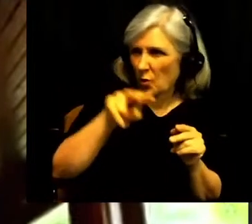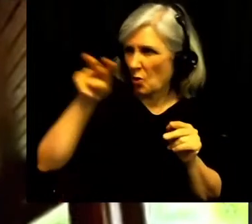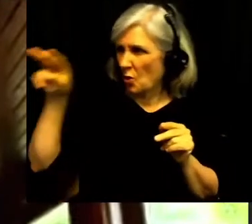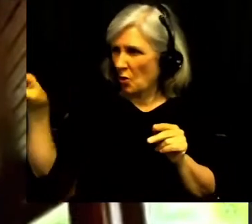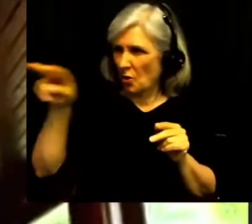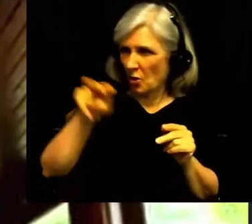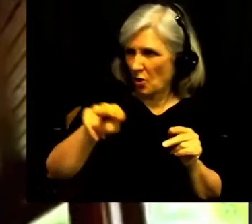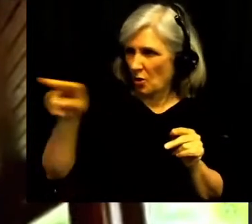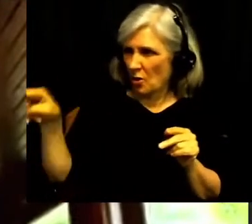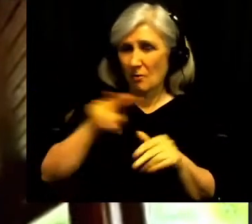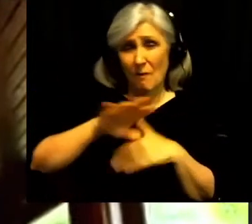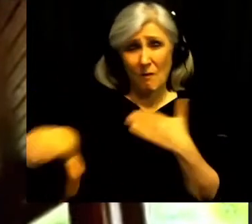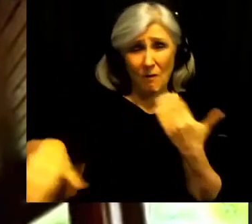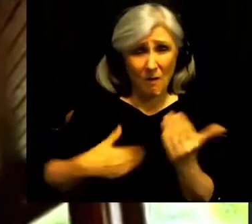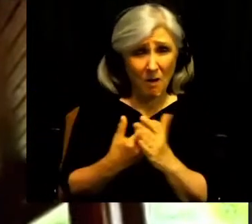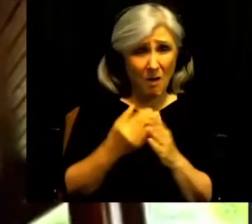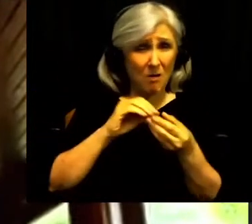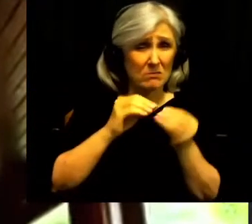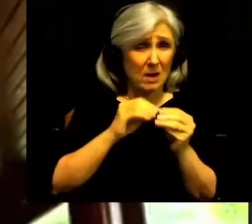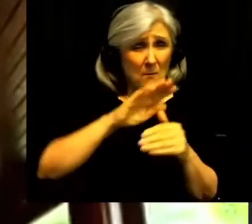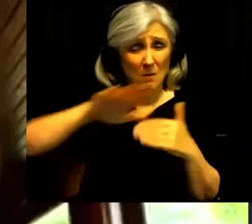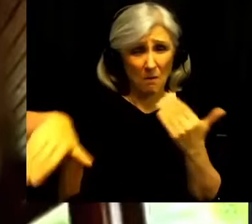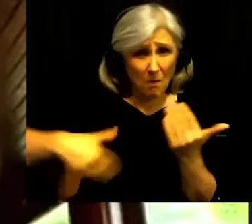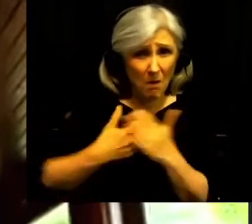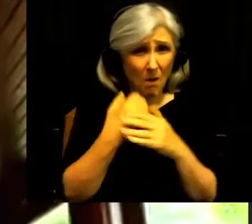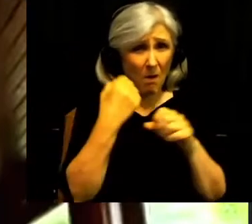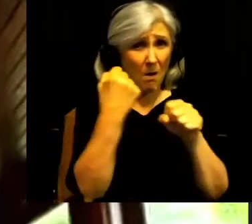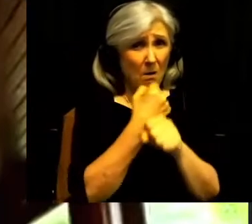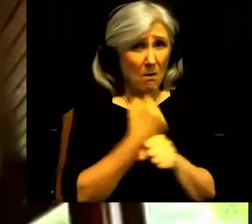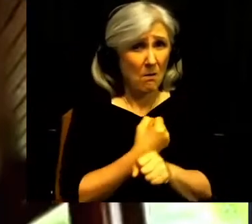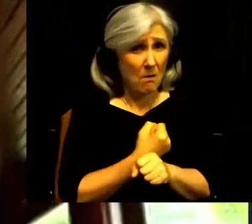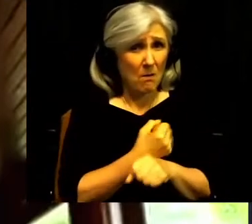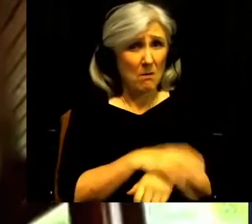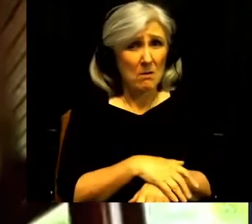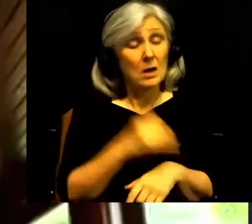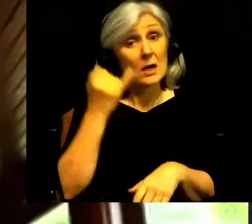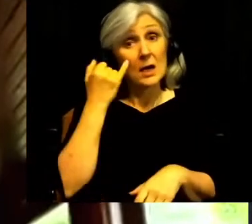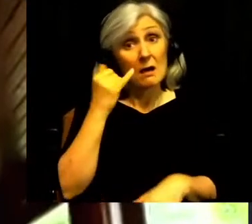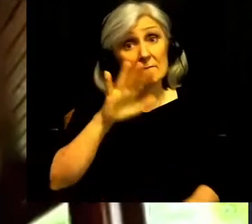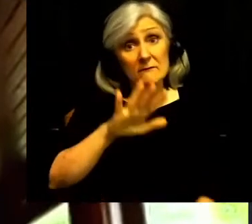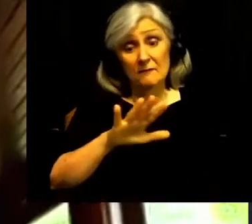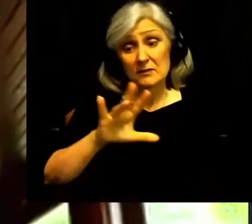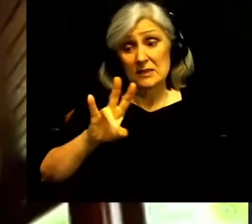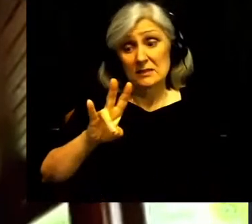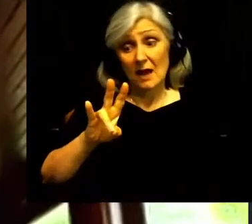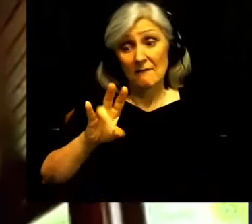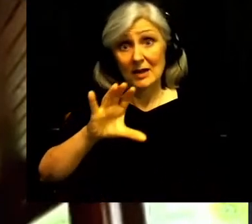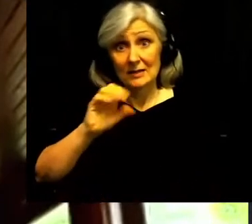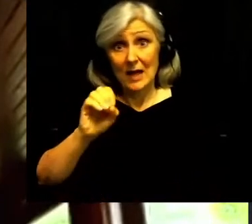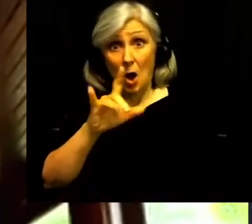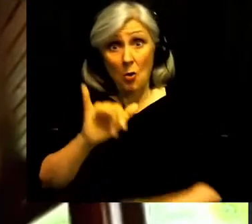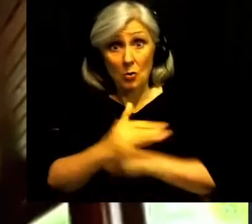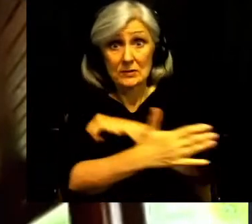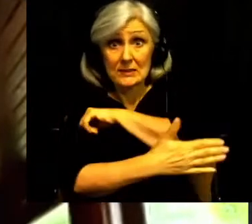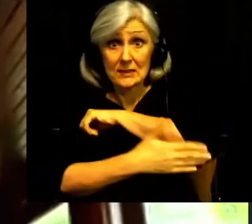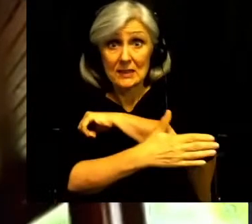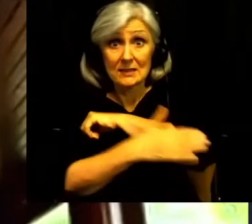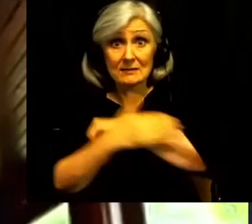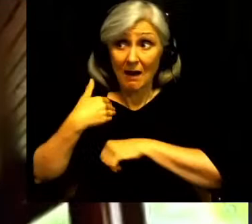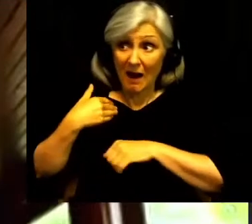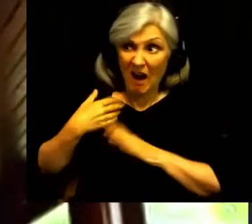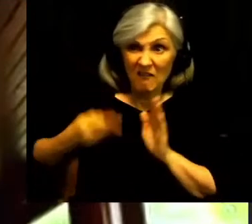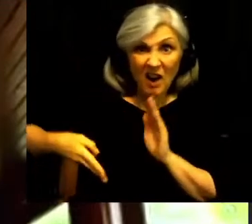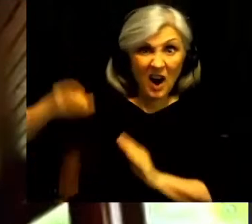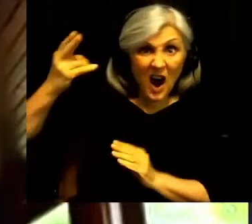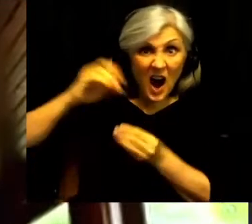activity level, and we feel like that is meaningful. So when we say 57 counties have high disease activity level, that's high. We want all